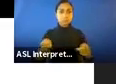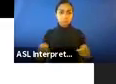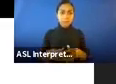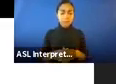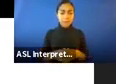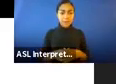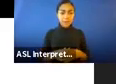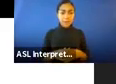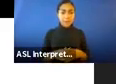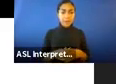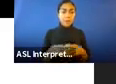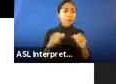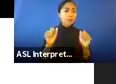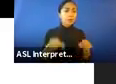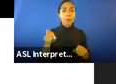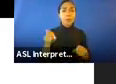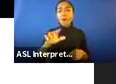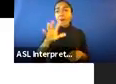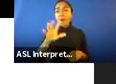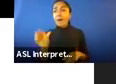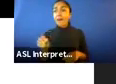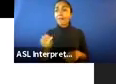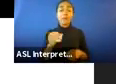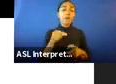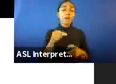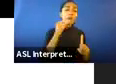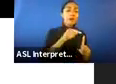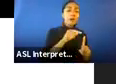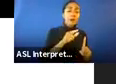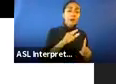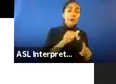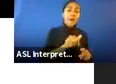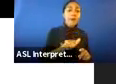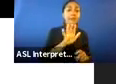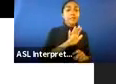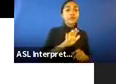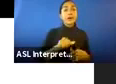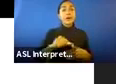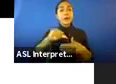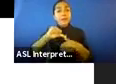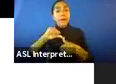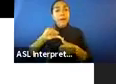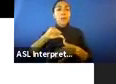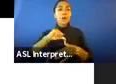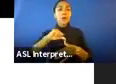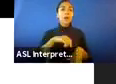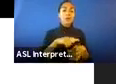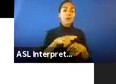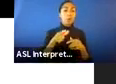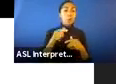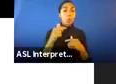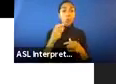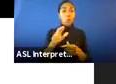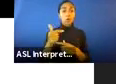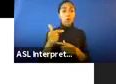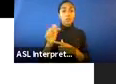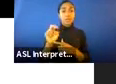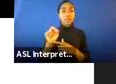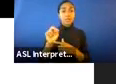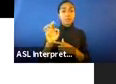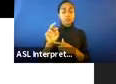whether it's in Africa, Asia, Latin America, or gentrification in the US.